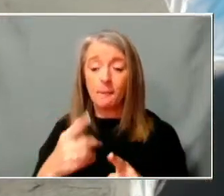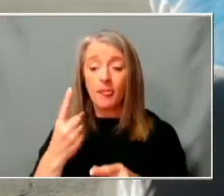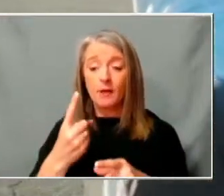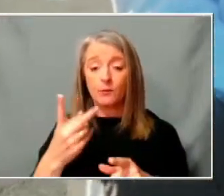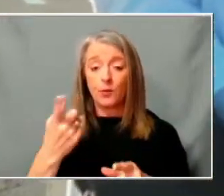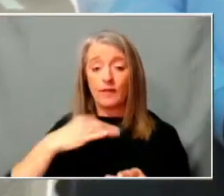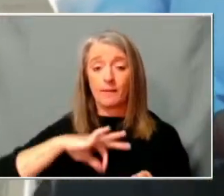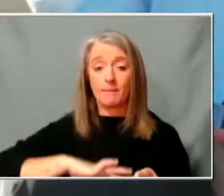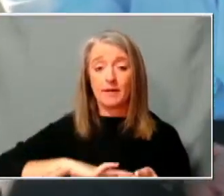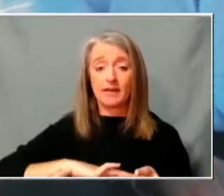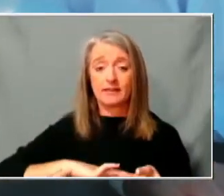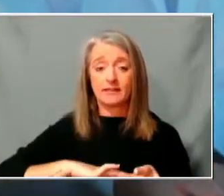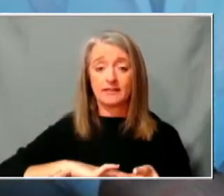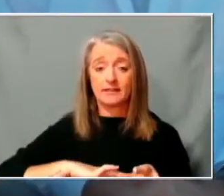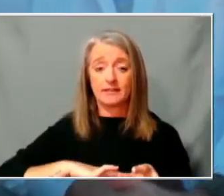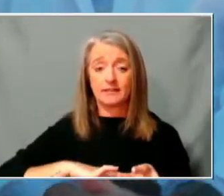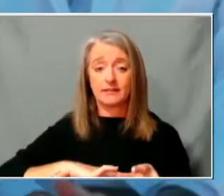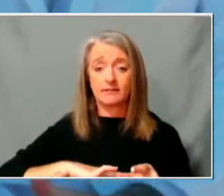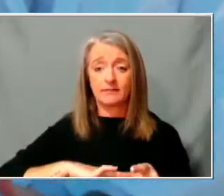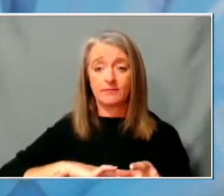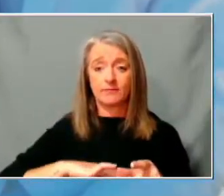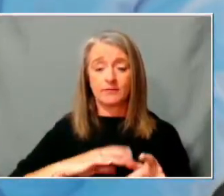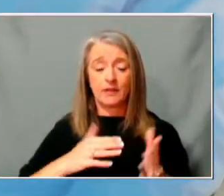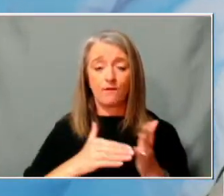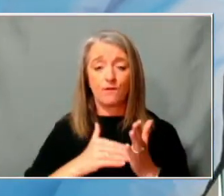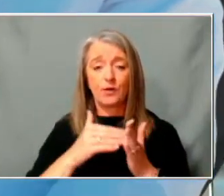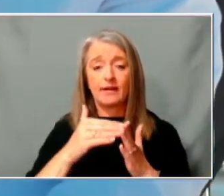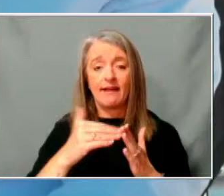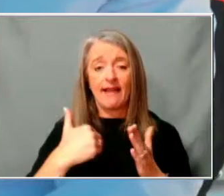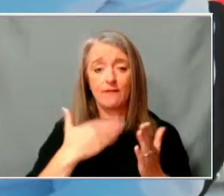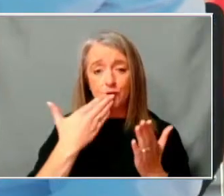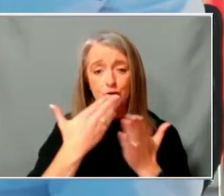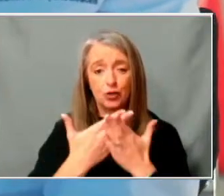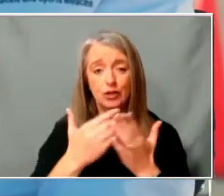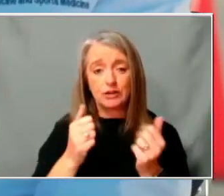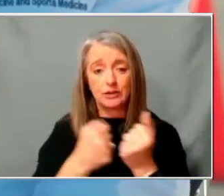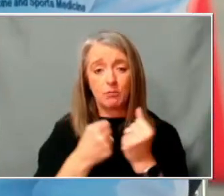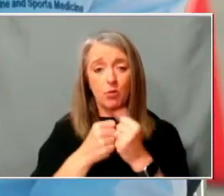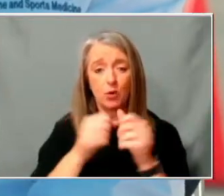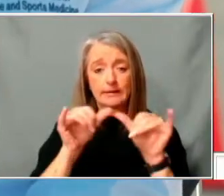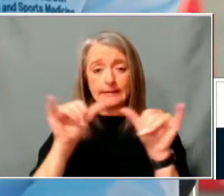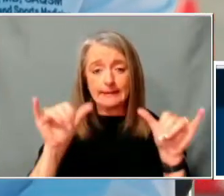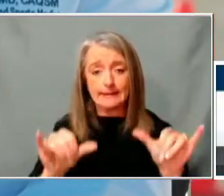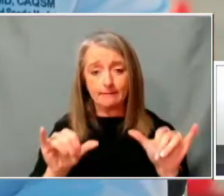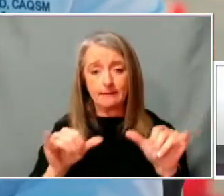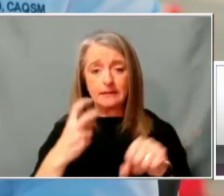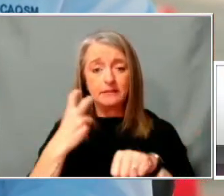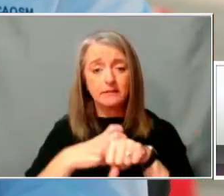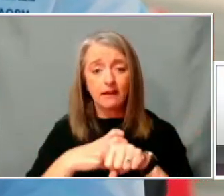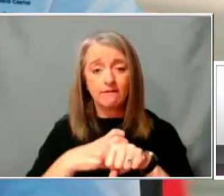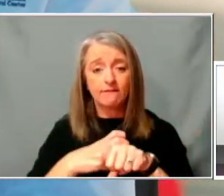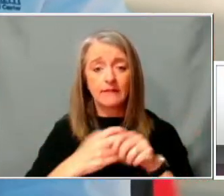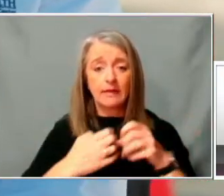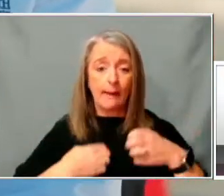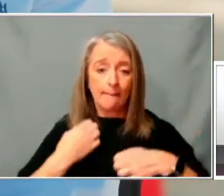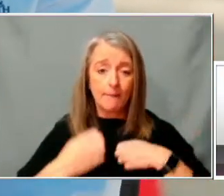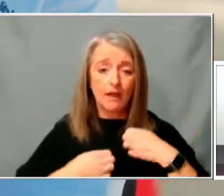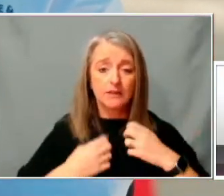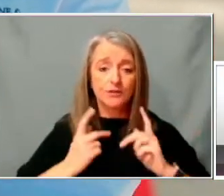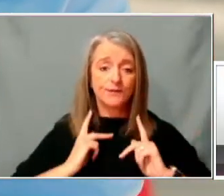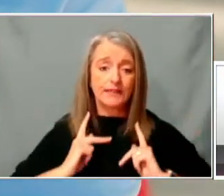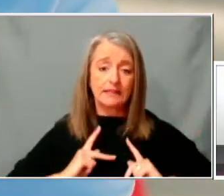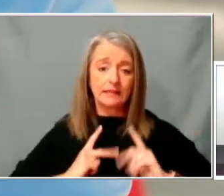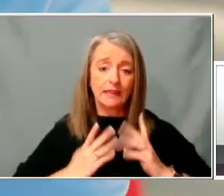him and benefits our patients so frequently is just having a good support network. Yeah. Because it's tough. It's a lot emotionally. It's a lot physically to go